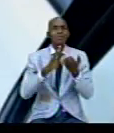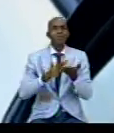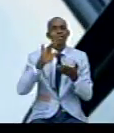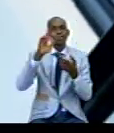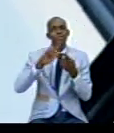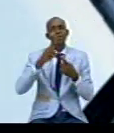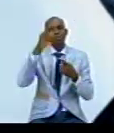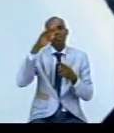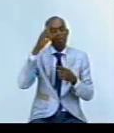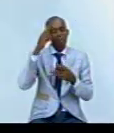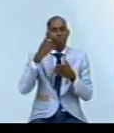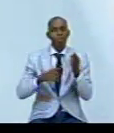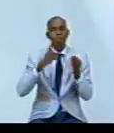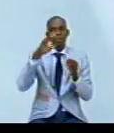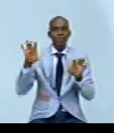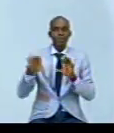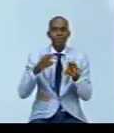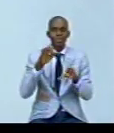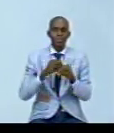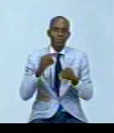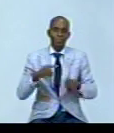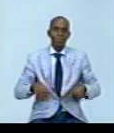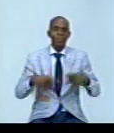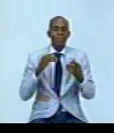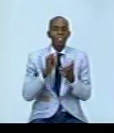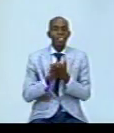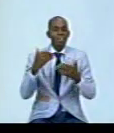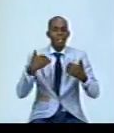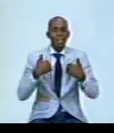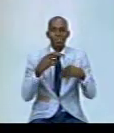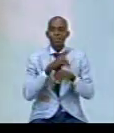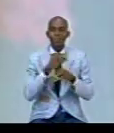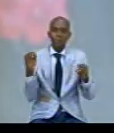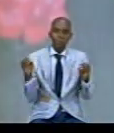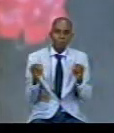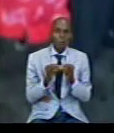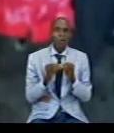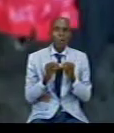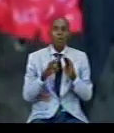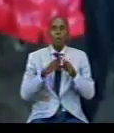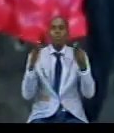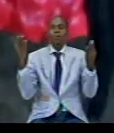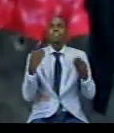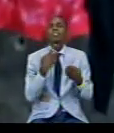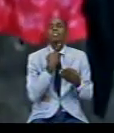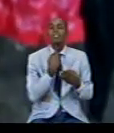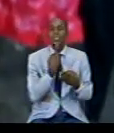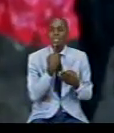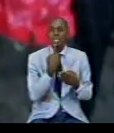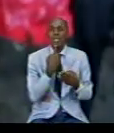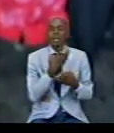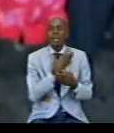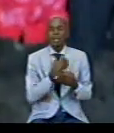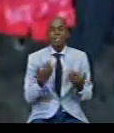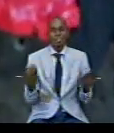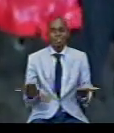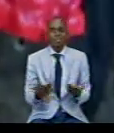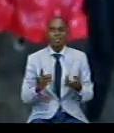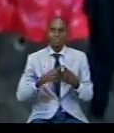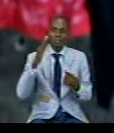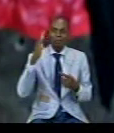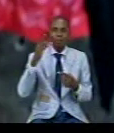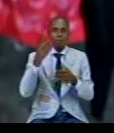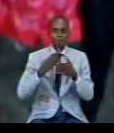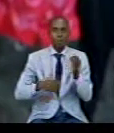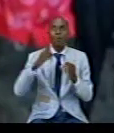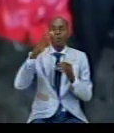to his life, that he has no more fever. And we are here to testify what God has done for us and